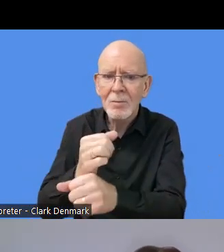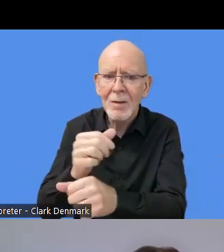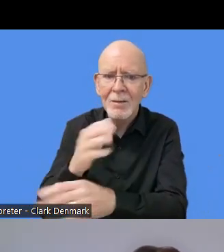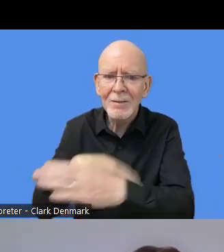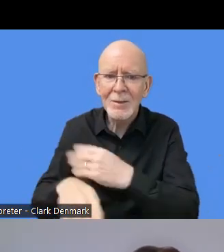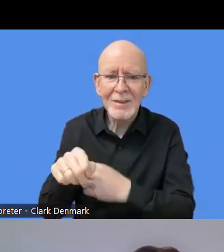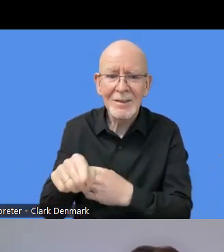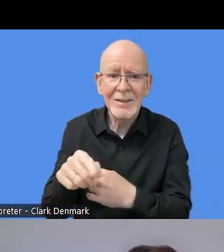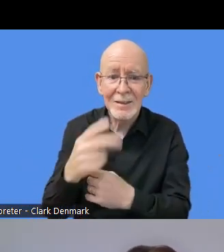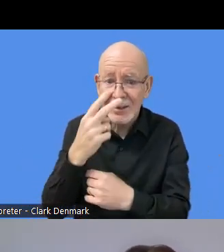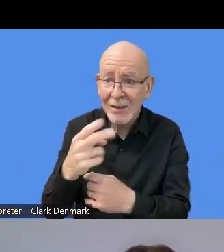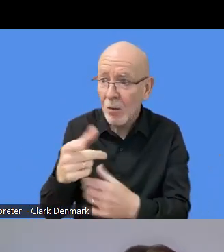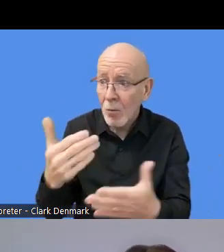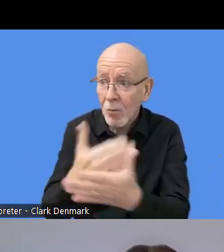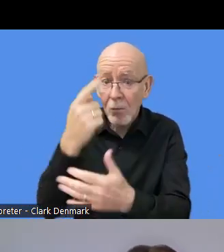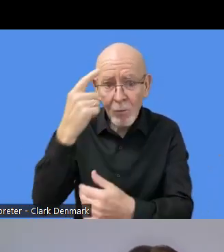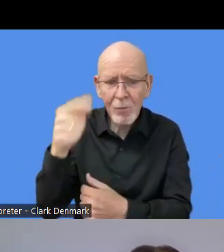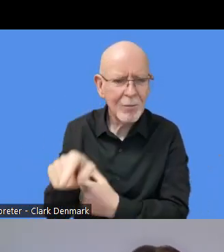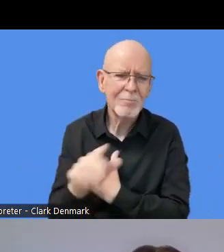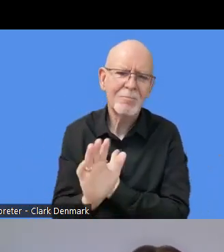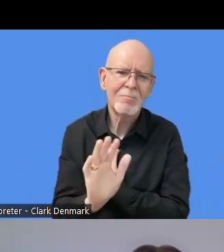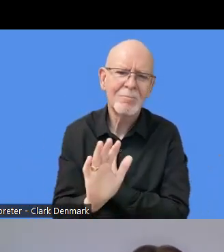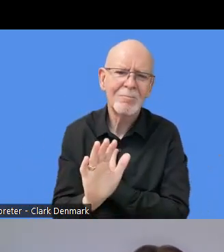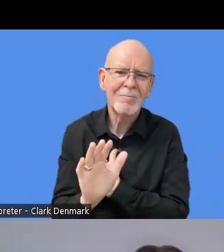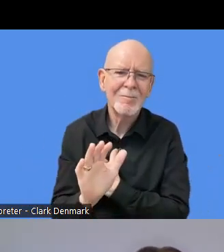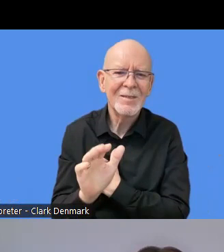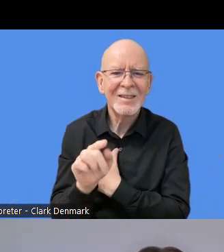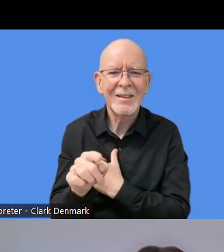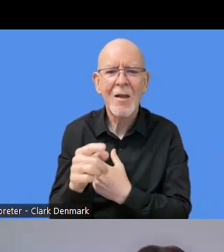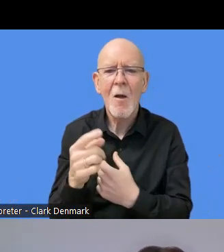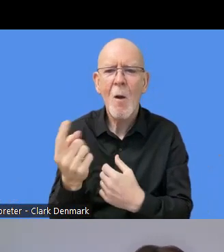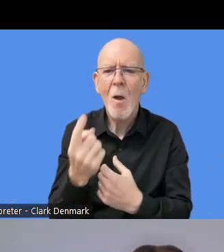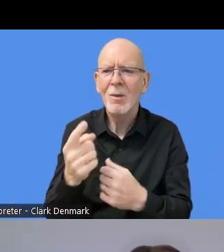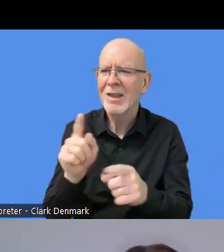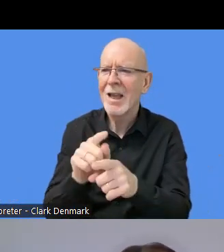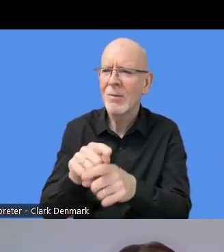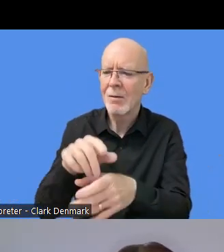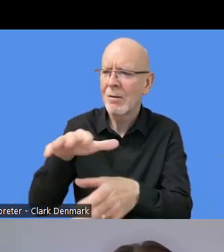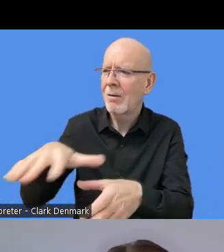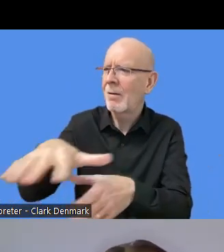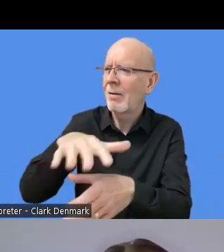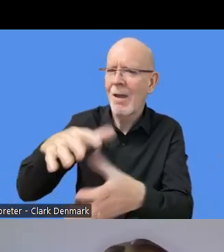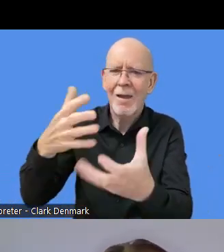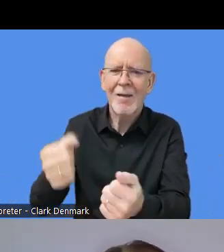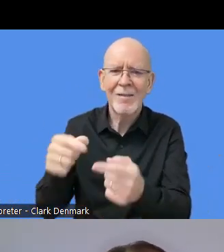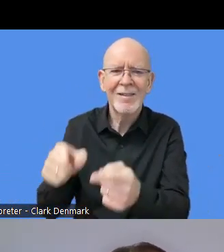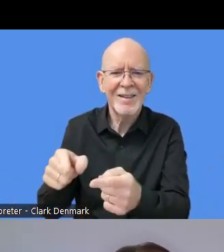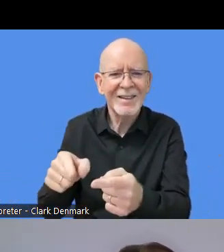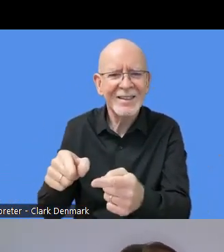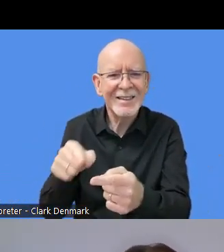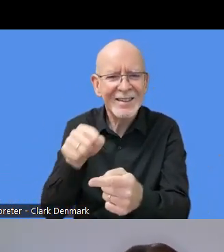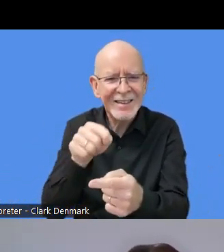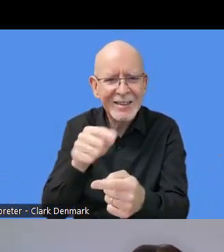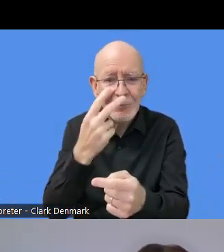Impact means that our peer reviewers focus and really specifically look at the measurable impact that